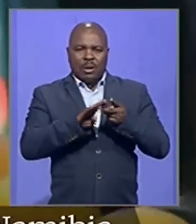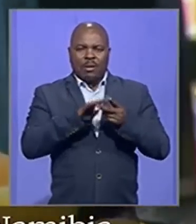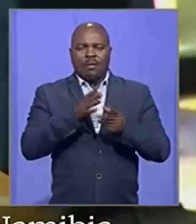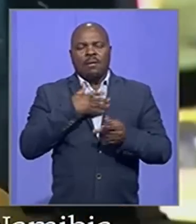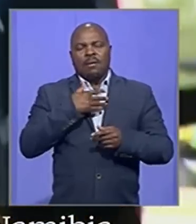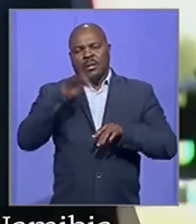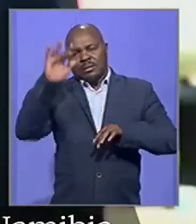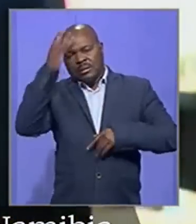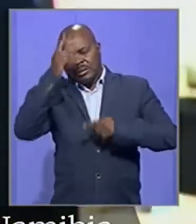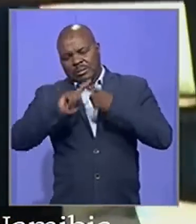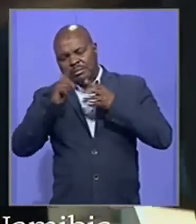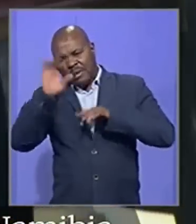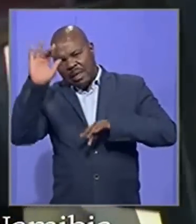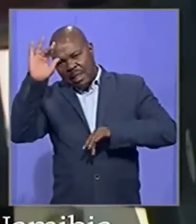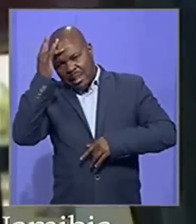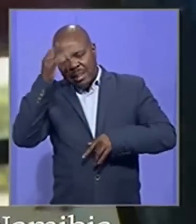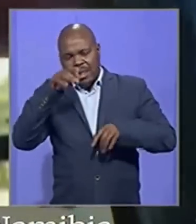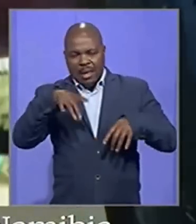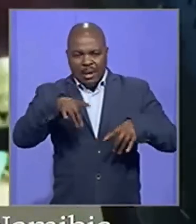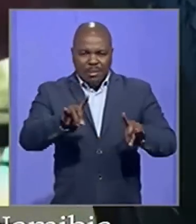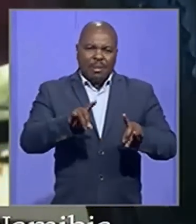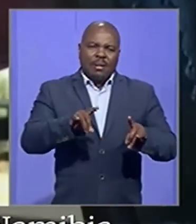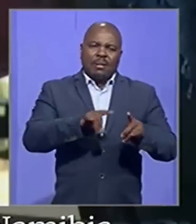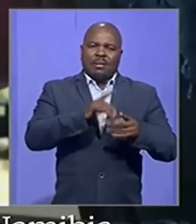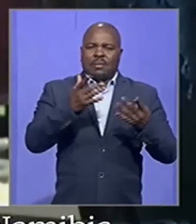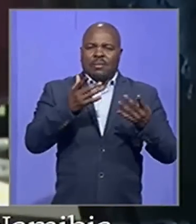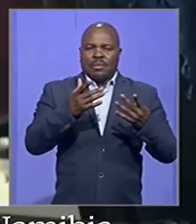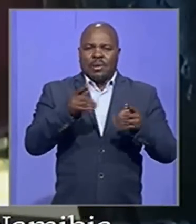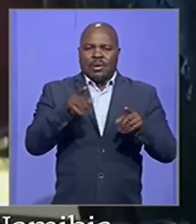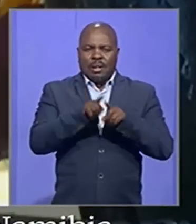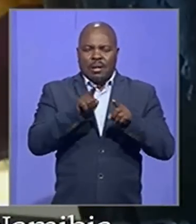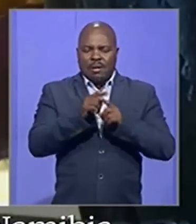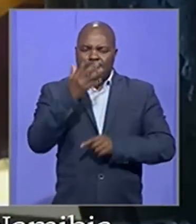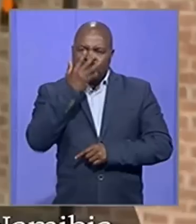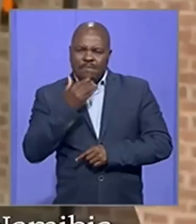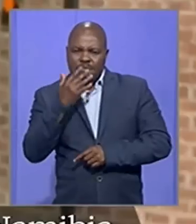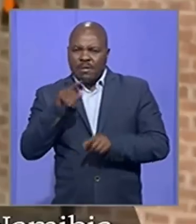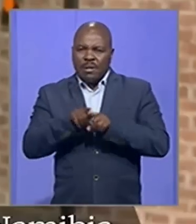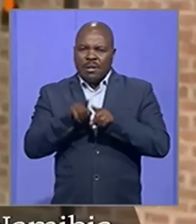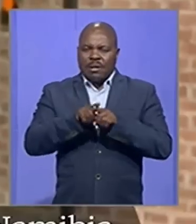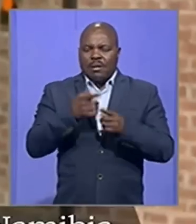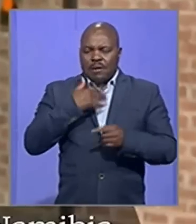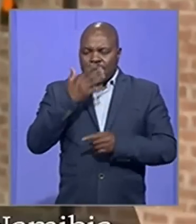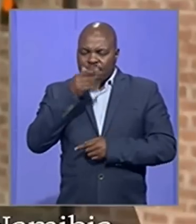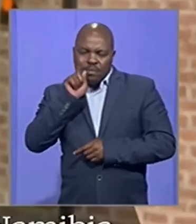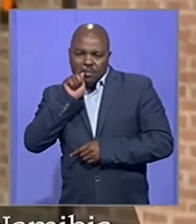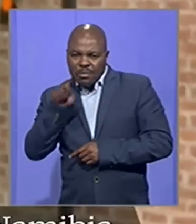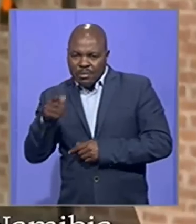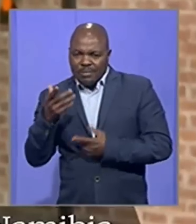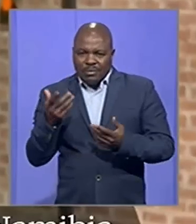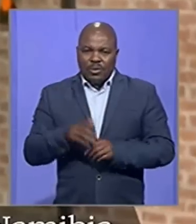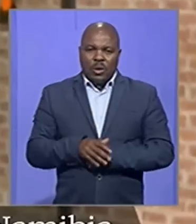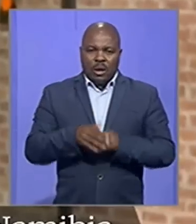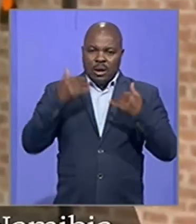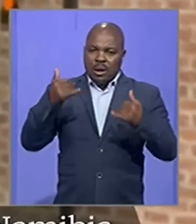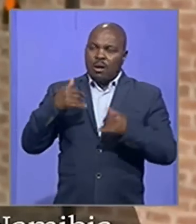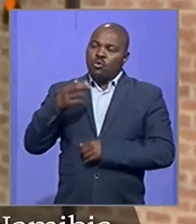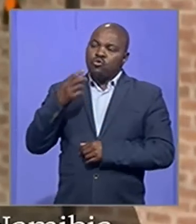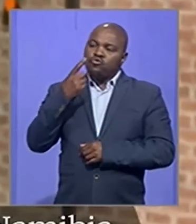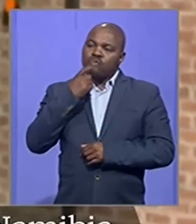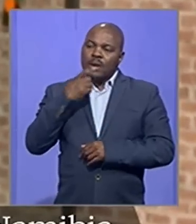mouth disease, and an African swine fever, and avian influenza. We are locked out of the red